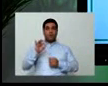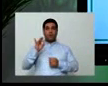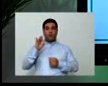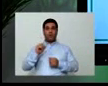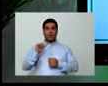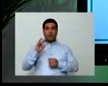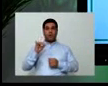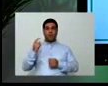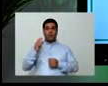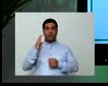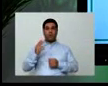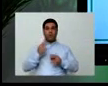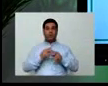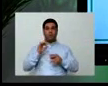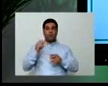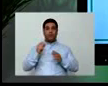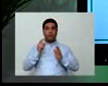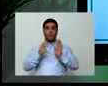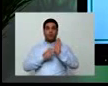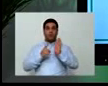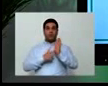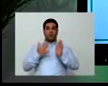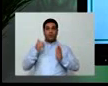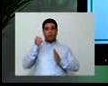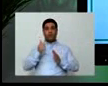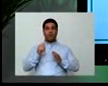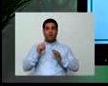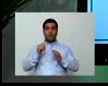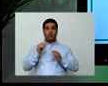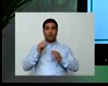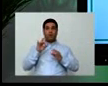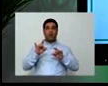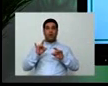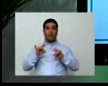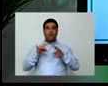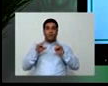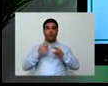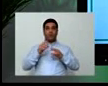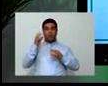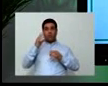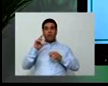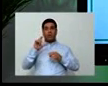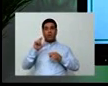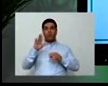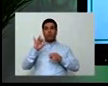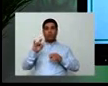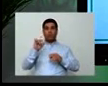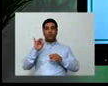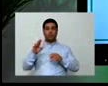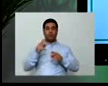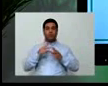biosfera atamasini birinchi bo'lib fanga 1875-yilda avstraliyalik olim Eduard Zeus tomonidan fanga